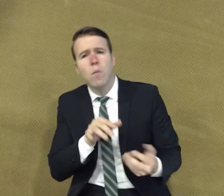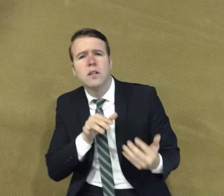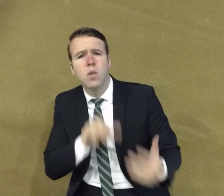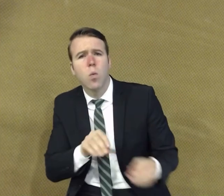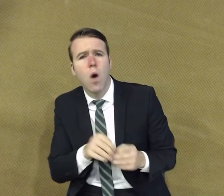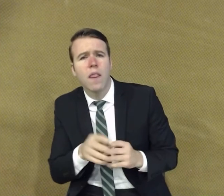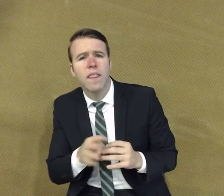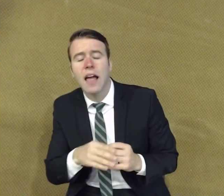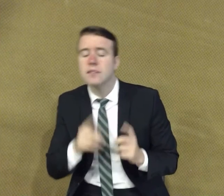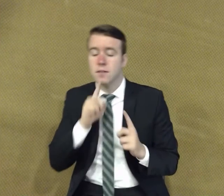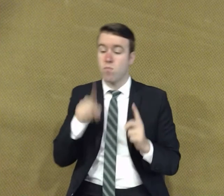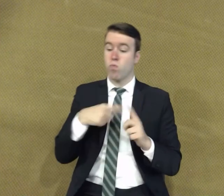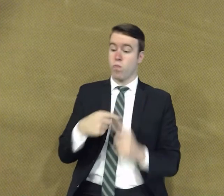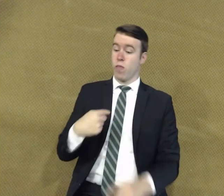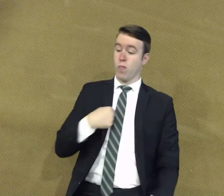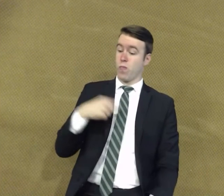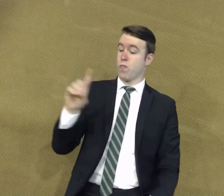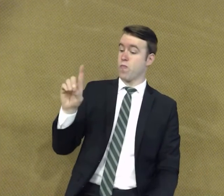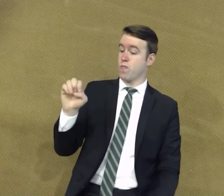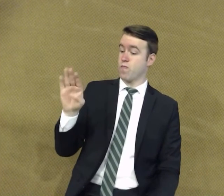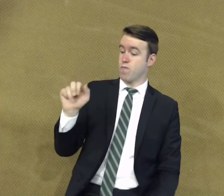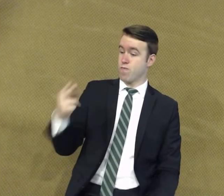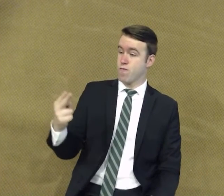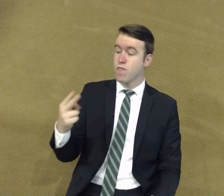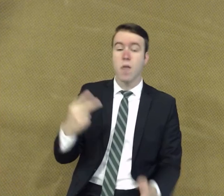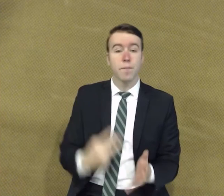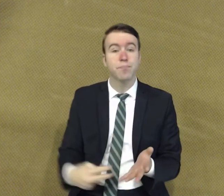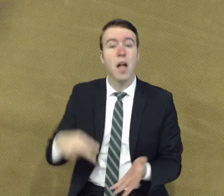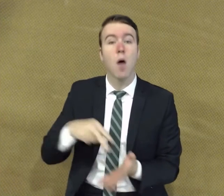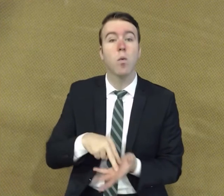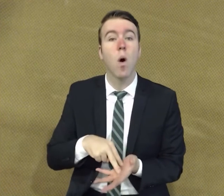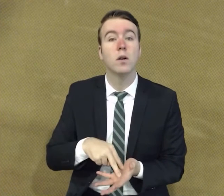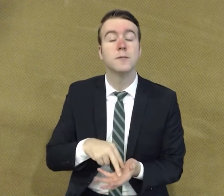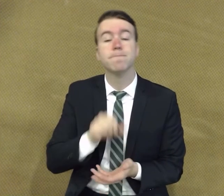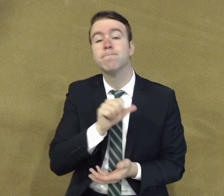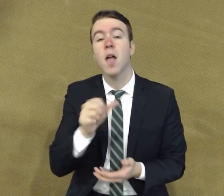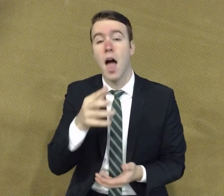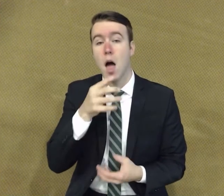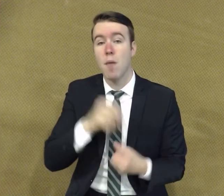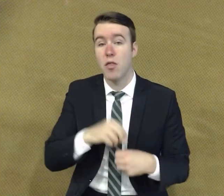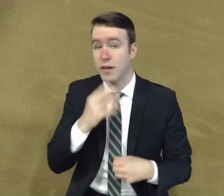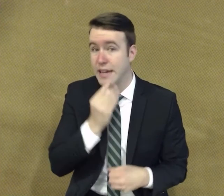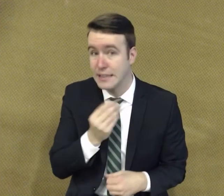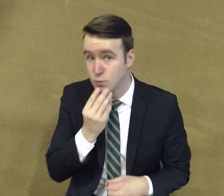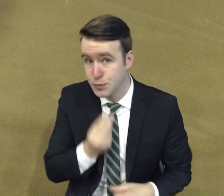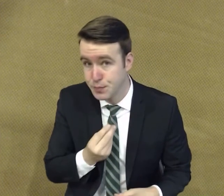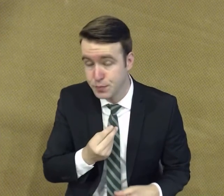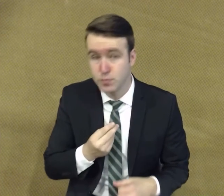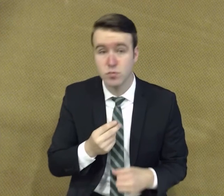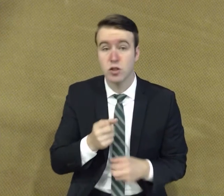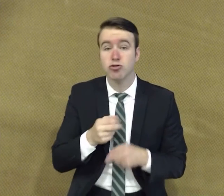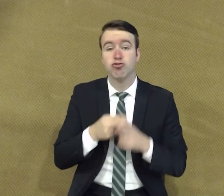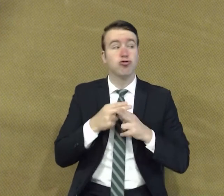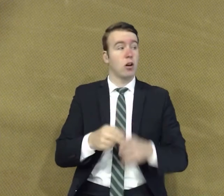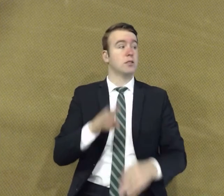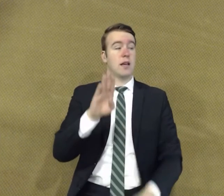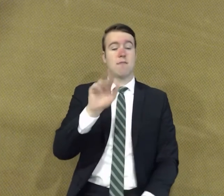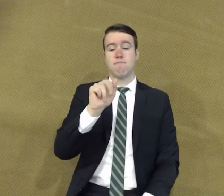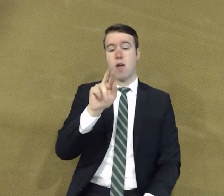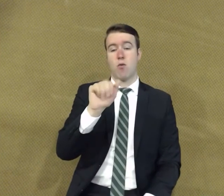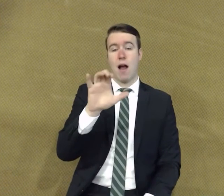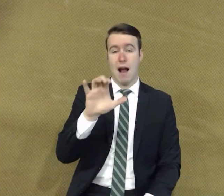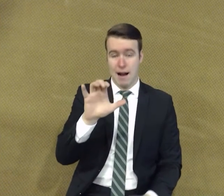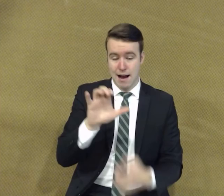gates? When I, Deborah, arose, a mother in Israel. She calls Barak, which